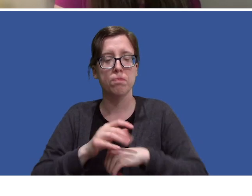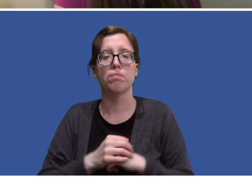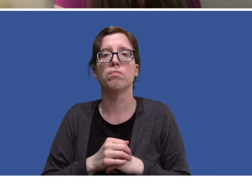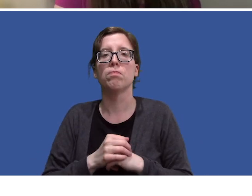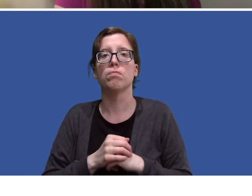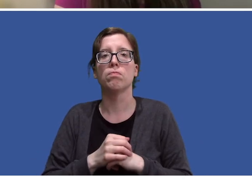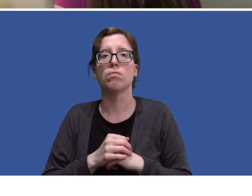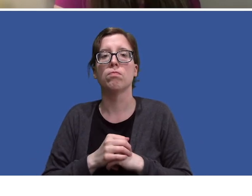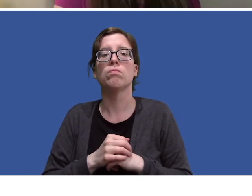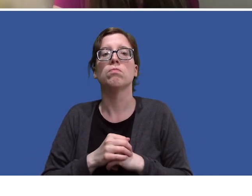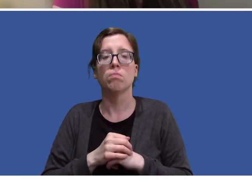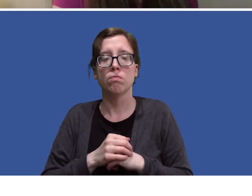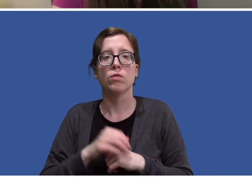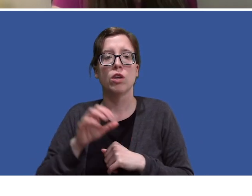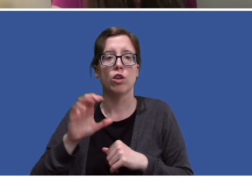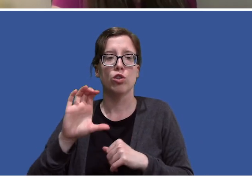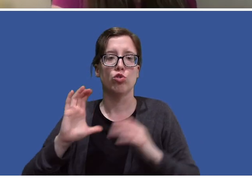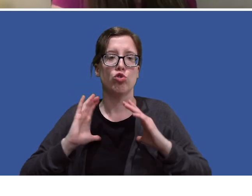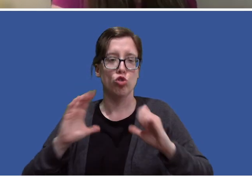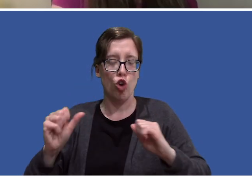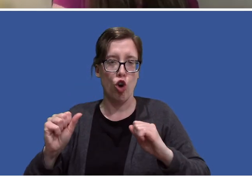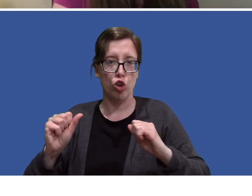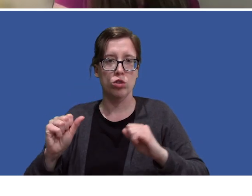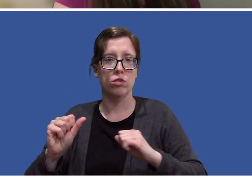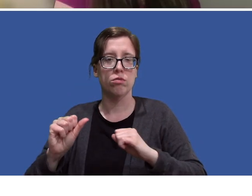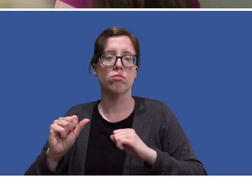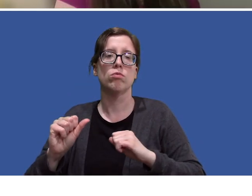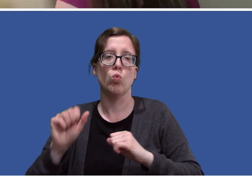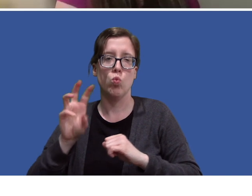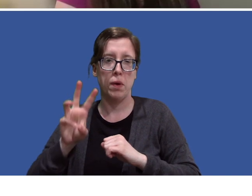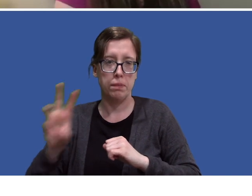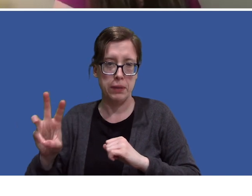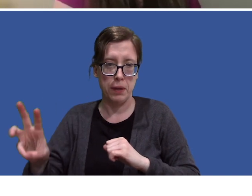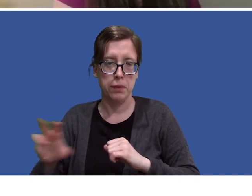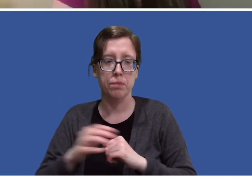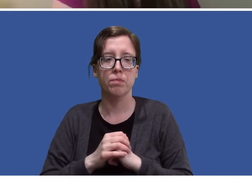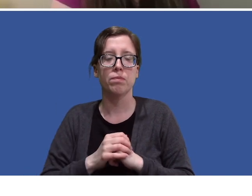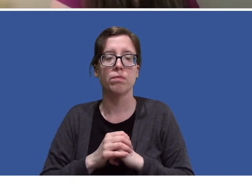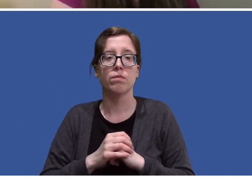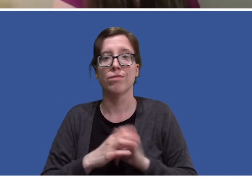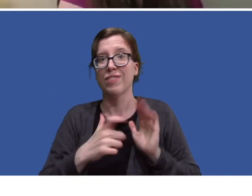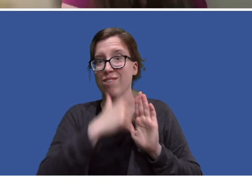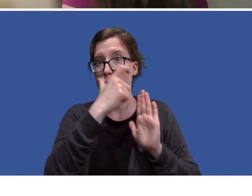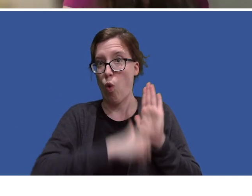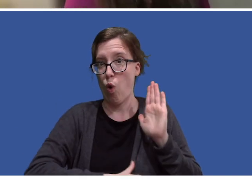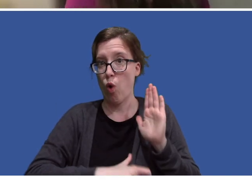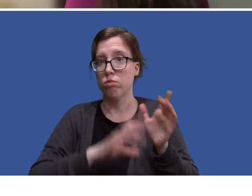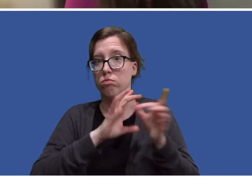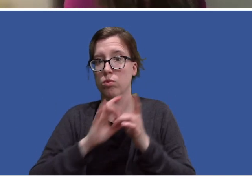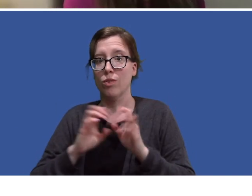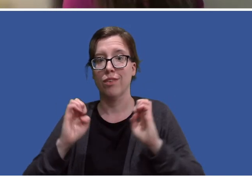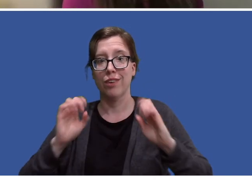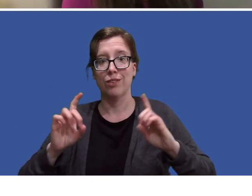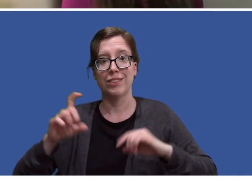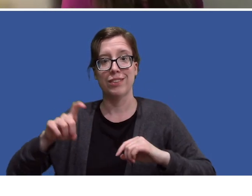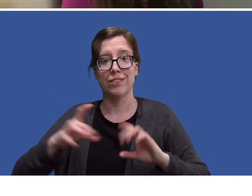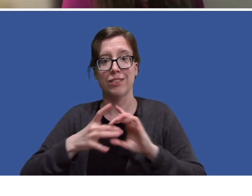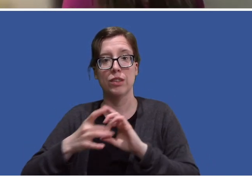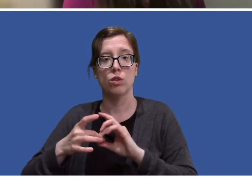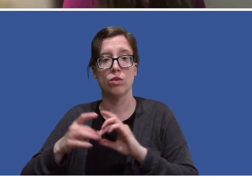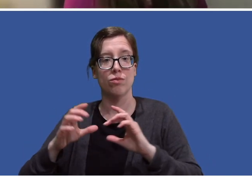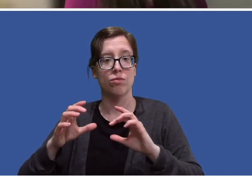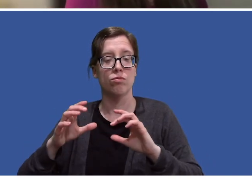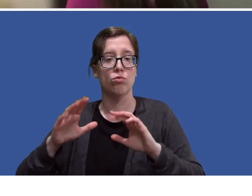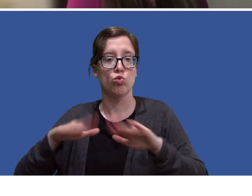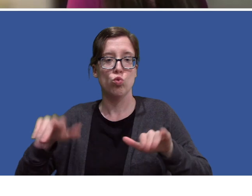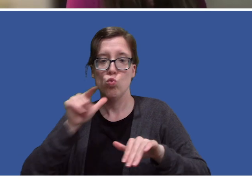then an article about educational needs of children with charge syndrome. I really hope that the information shared